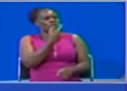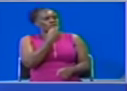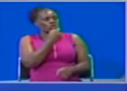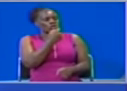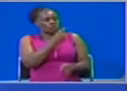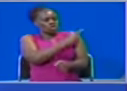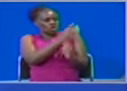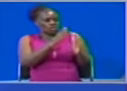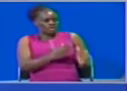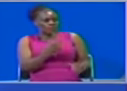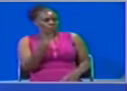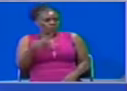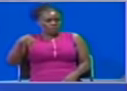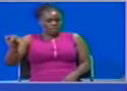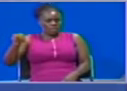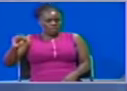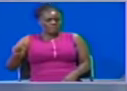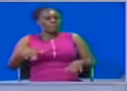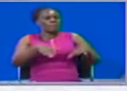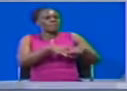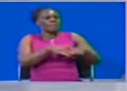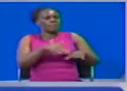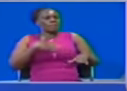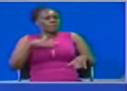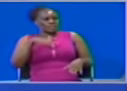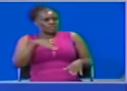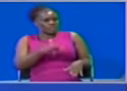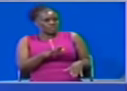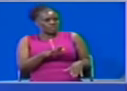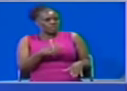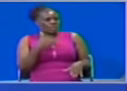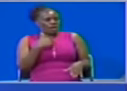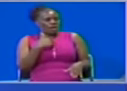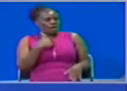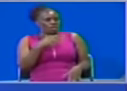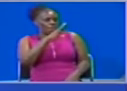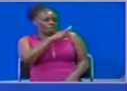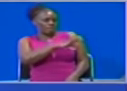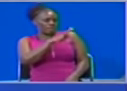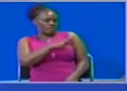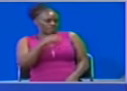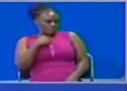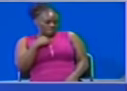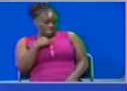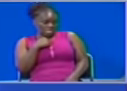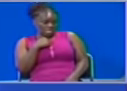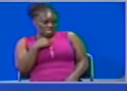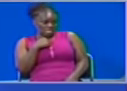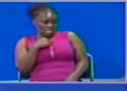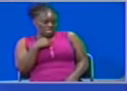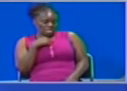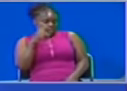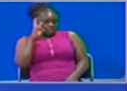Marilu, Dr. Muraguri are our members. And as members, they have certain privileges. And we feel that in view